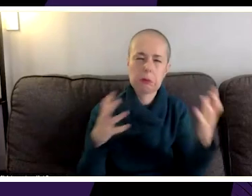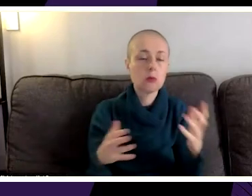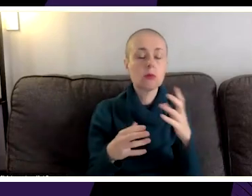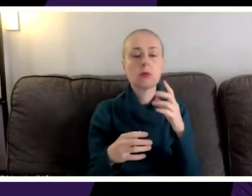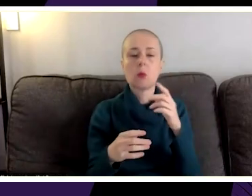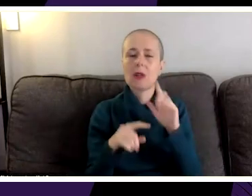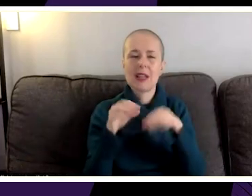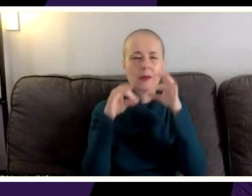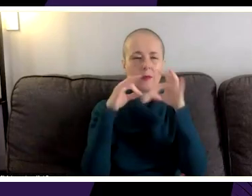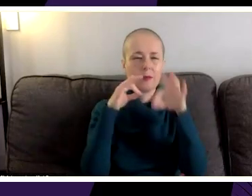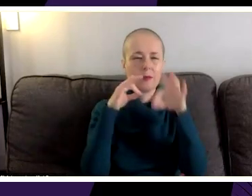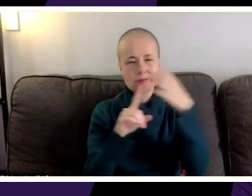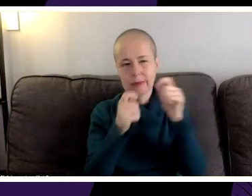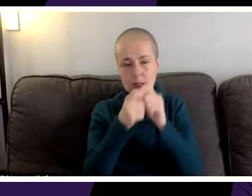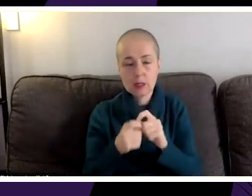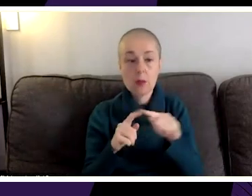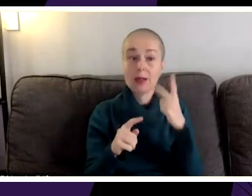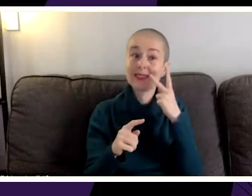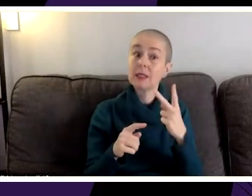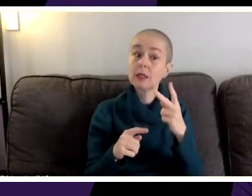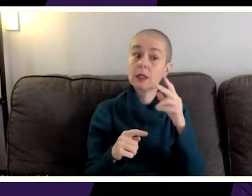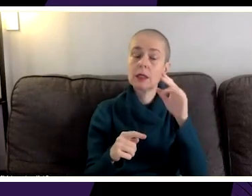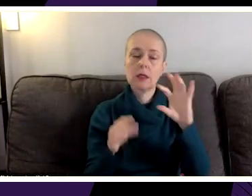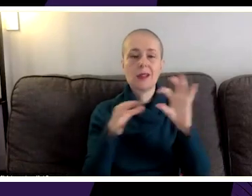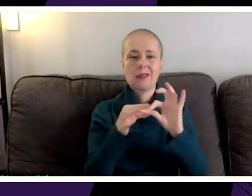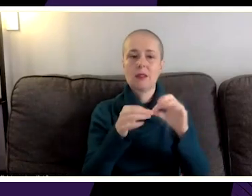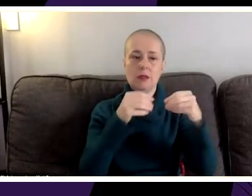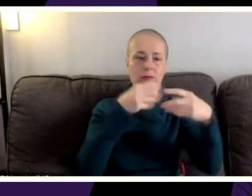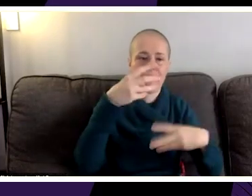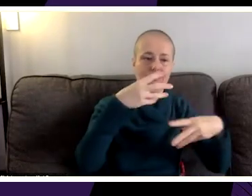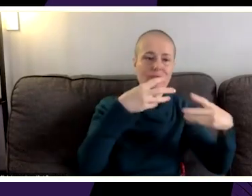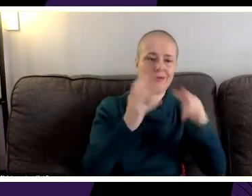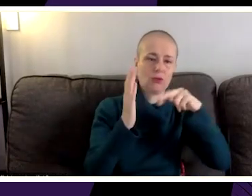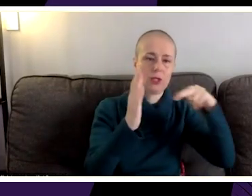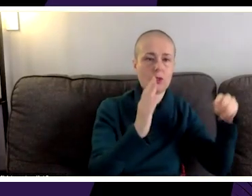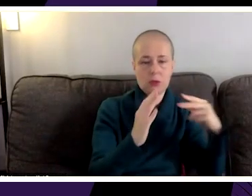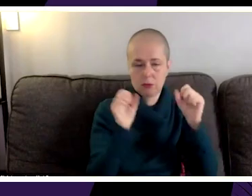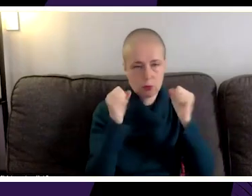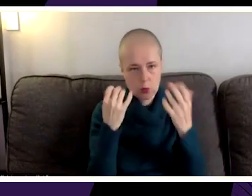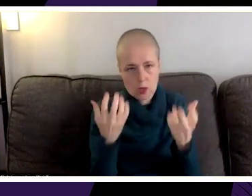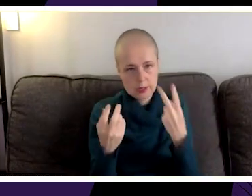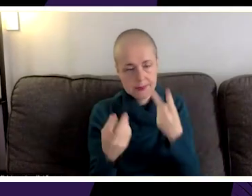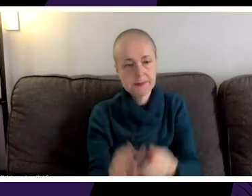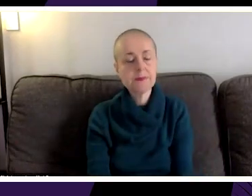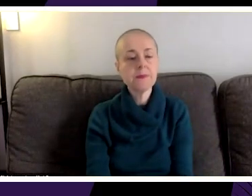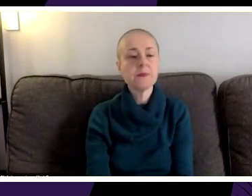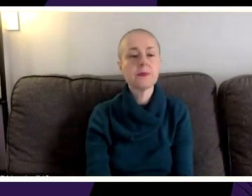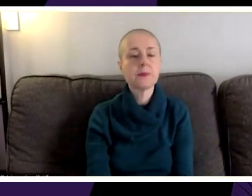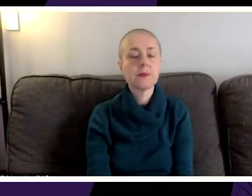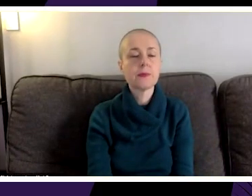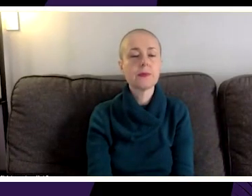linked the appendix so you can pop in, and there's loads of technical documentation for anyone who's interested in that kind of stuff.